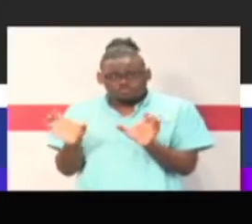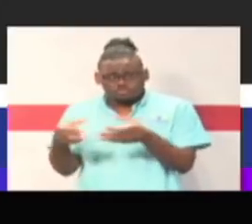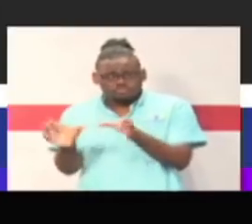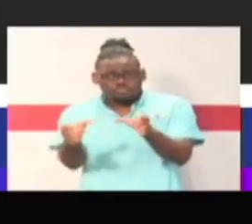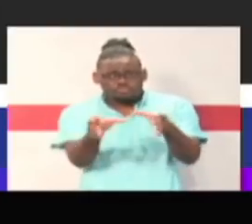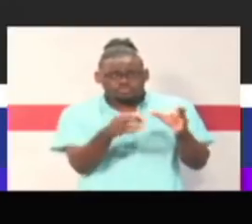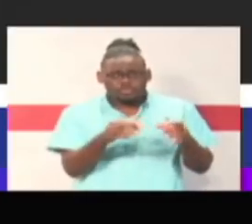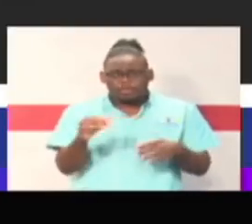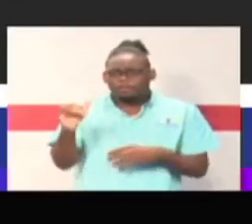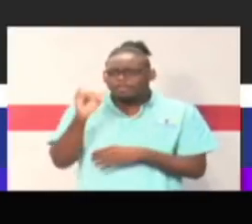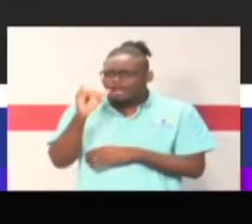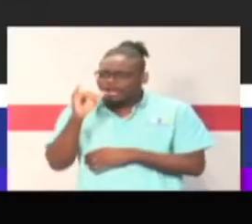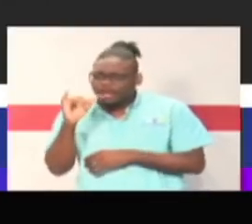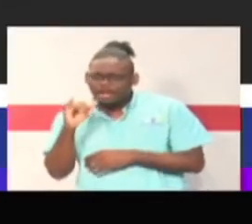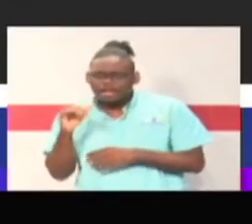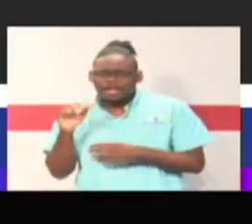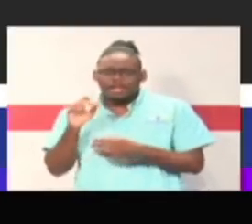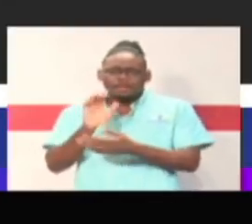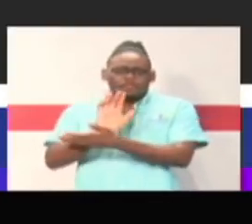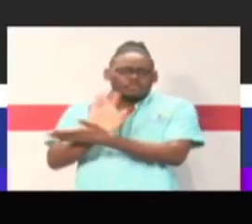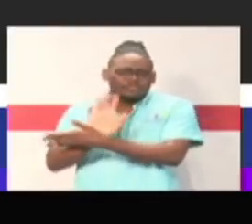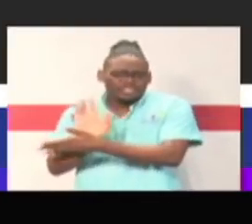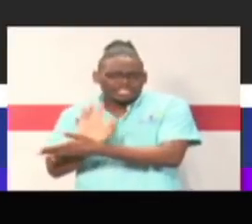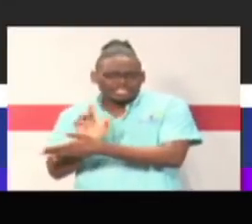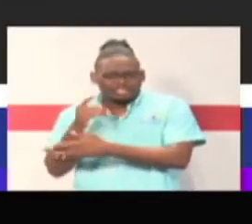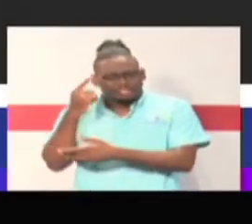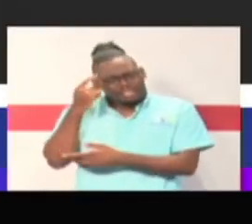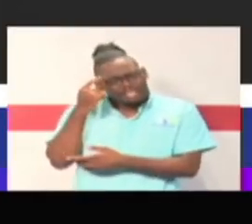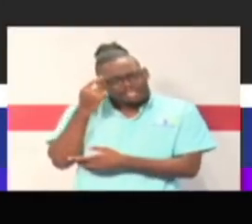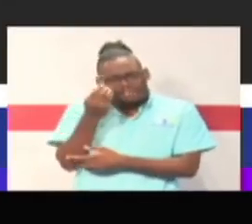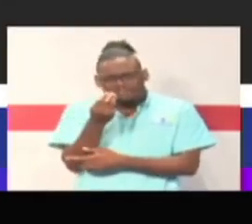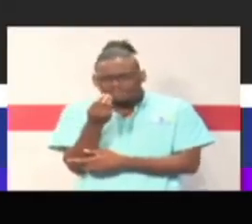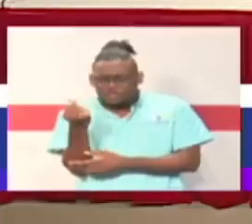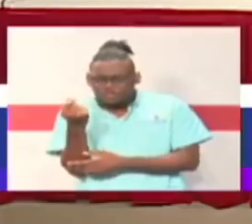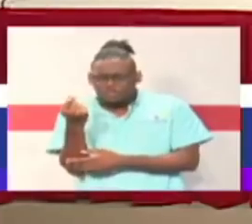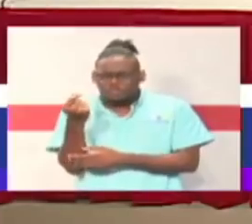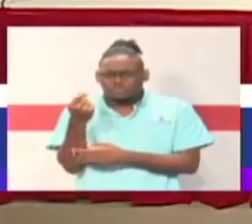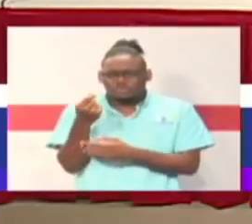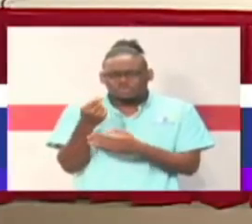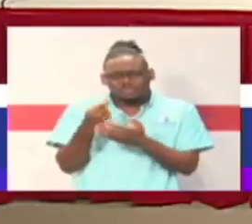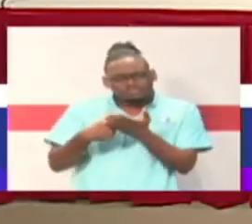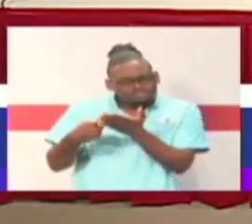have some optimism of opening, say, within the next few weeks?